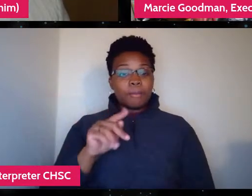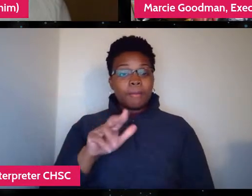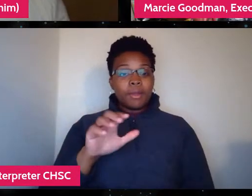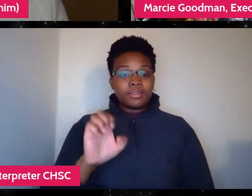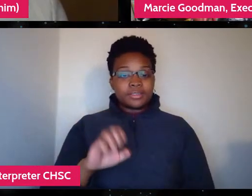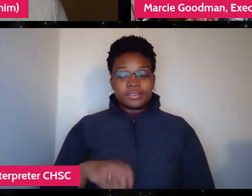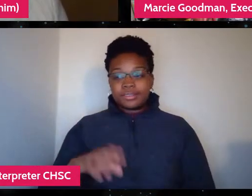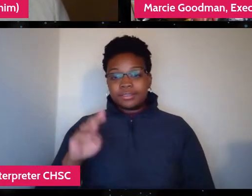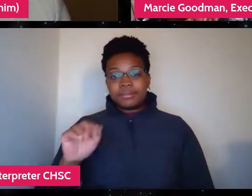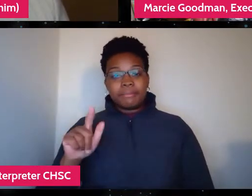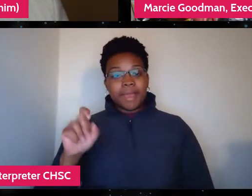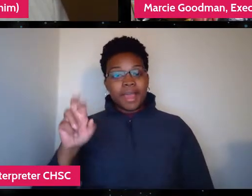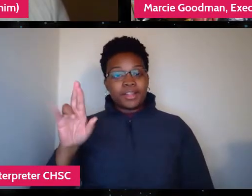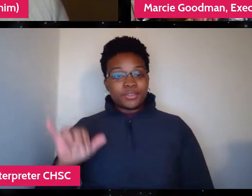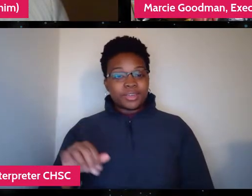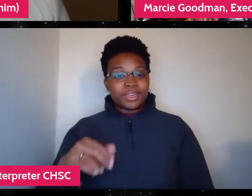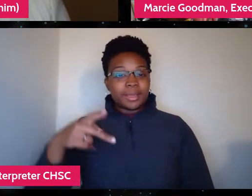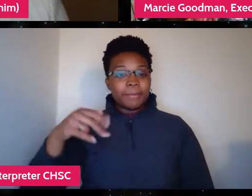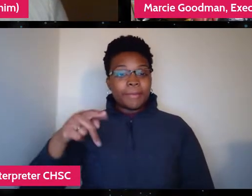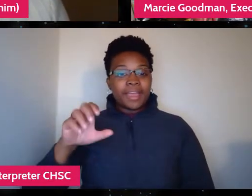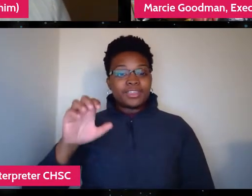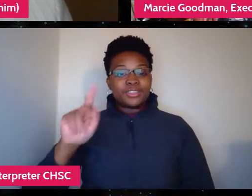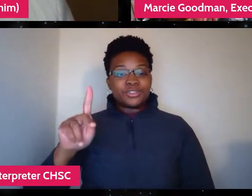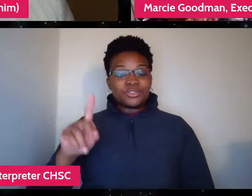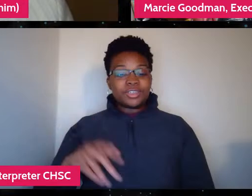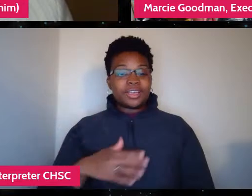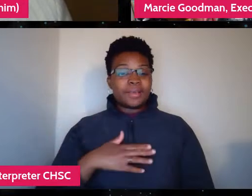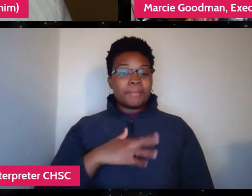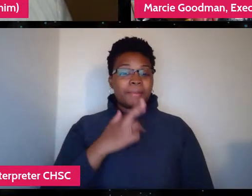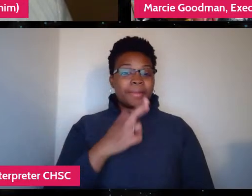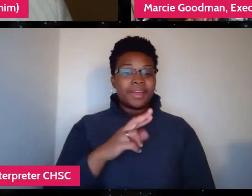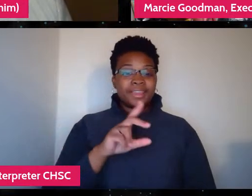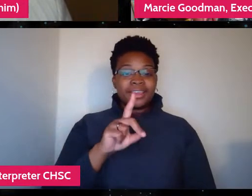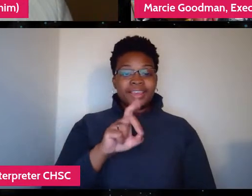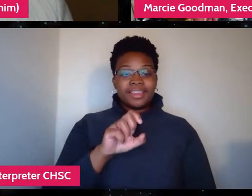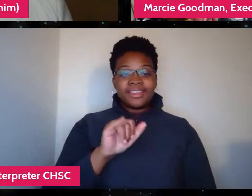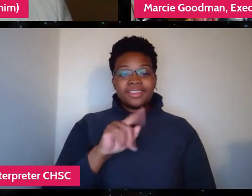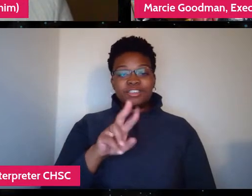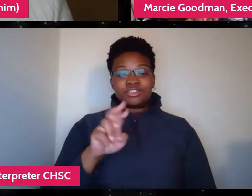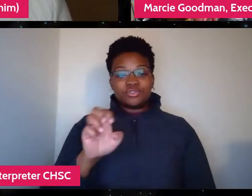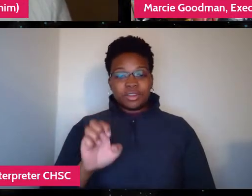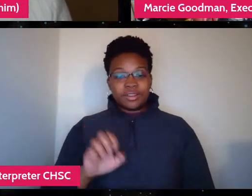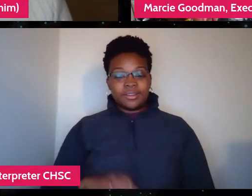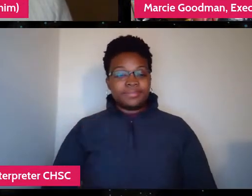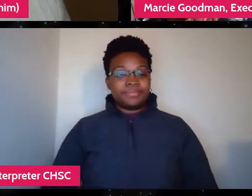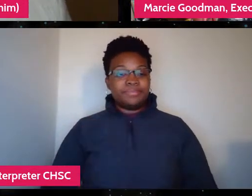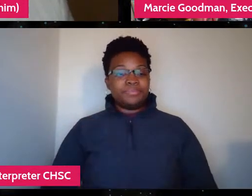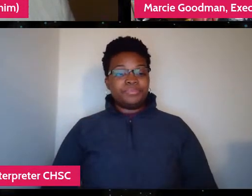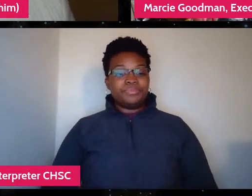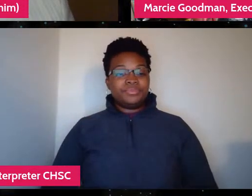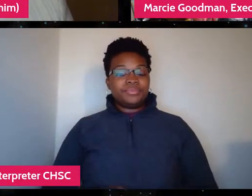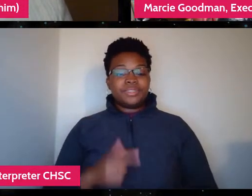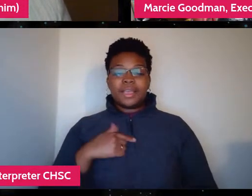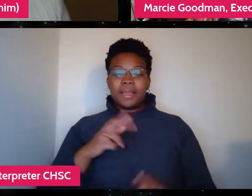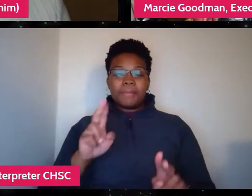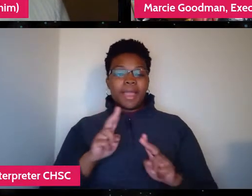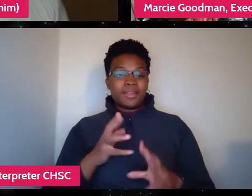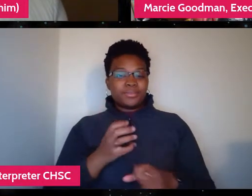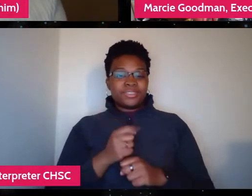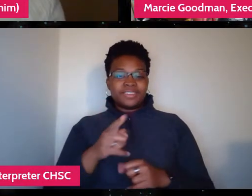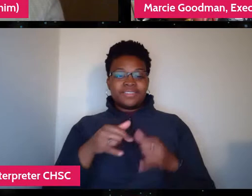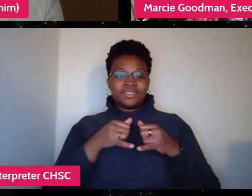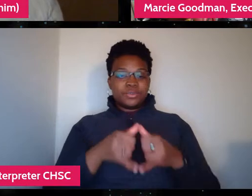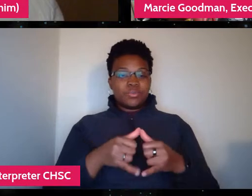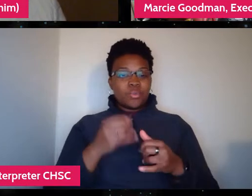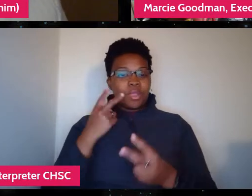Mallory. Thank you, Patrick, and my buddy Deirdre. I'm so honored to receive this award tonight in memory of